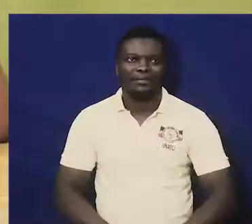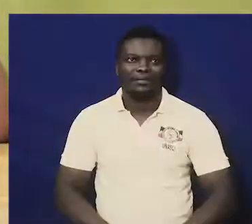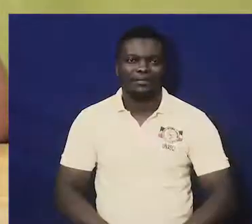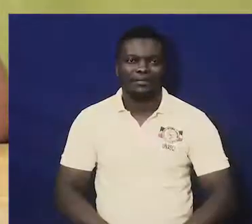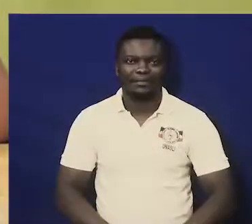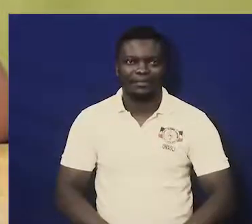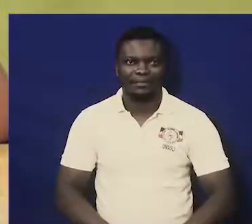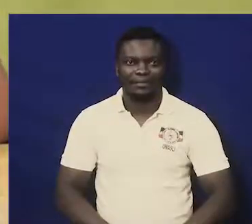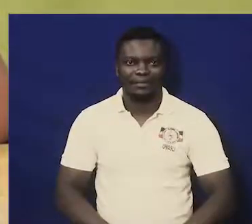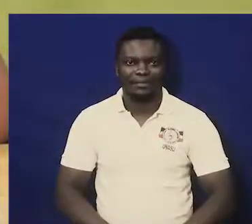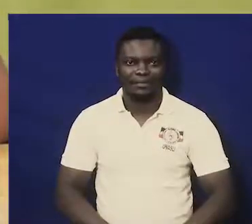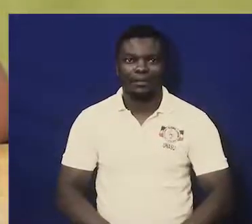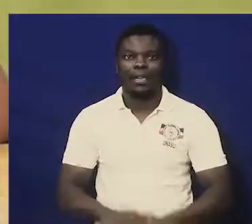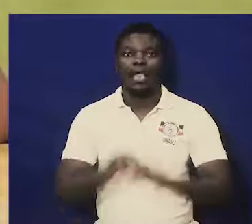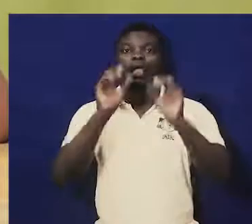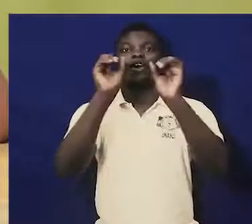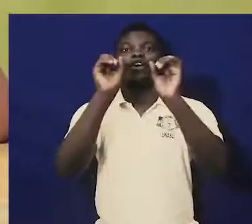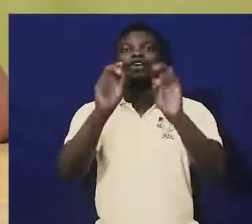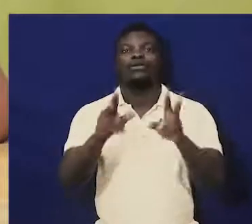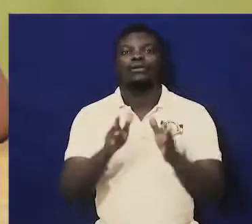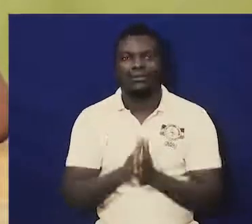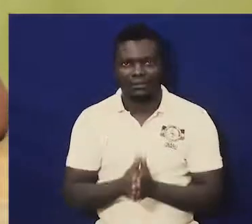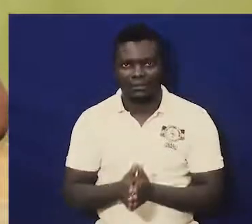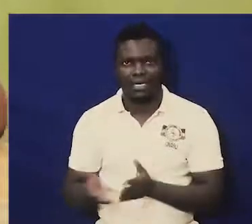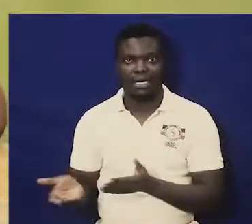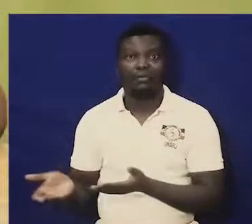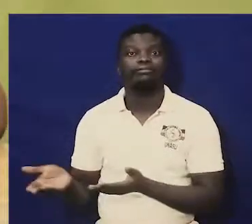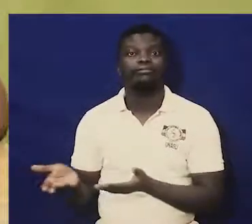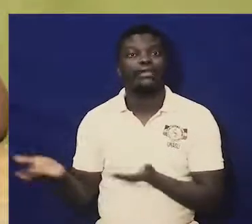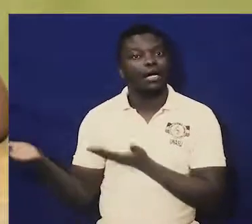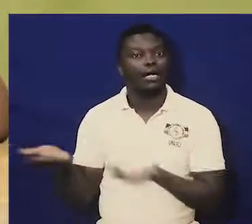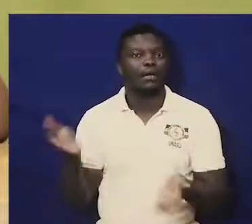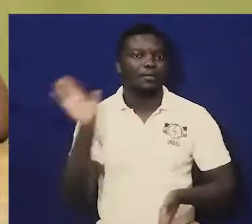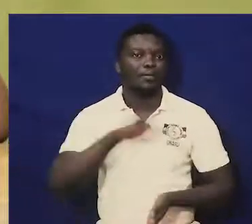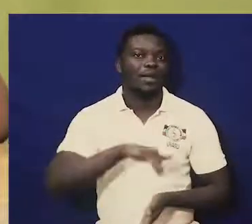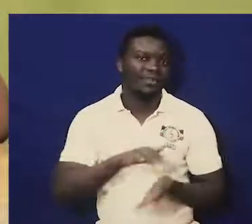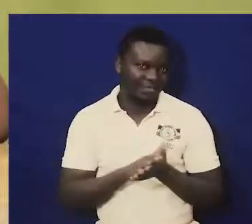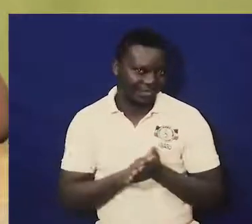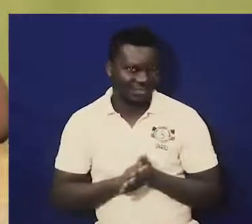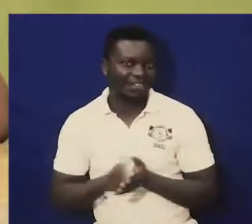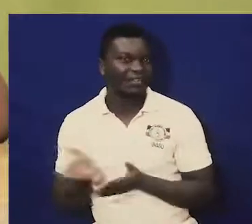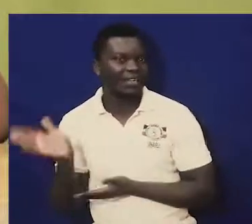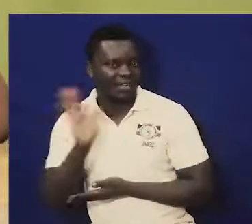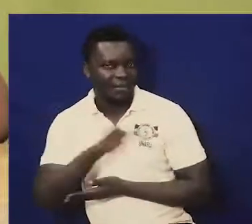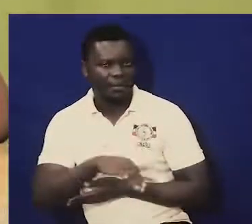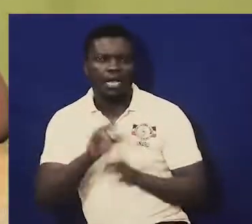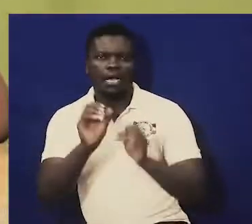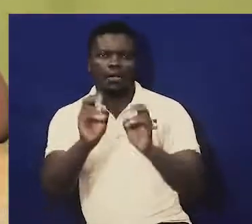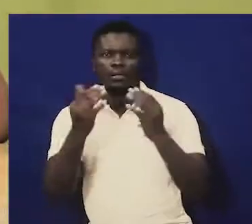So, welcome back from that short break. Let's now